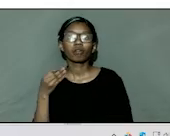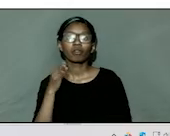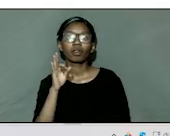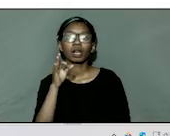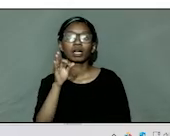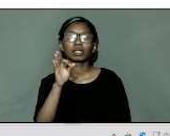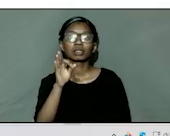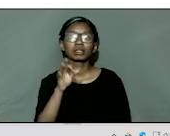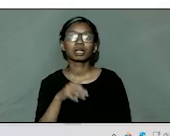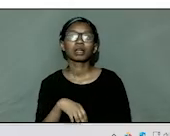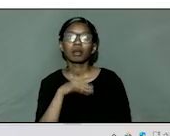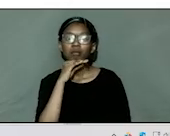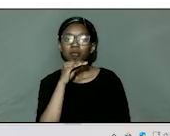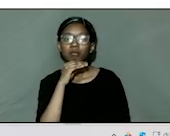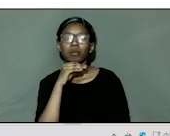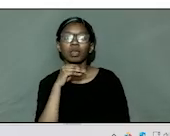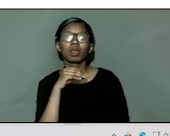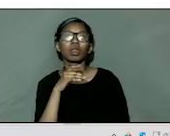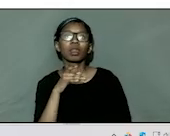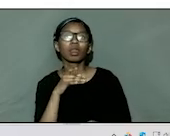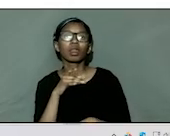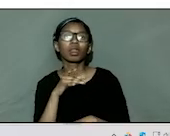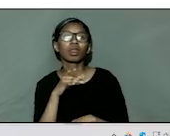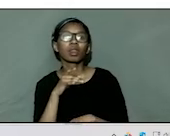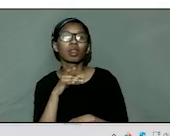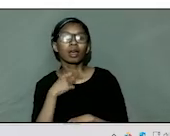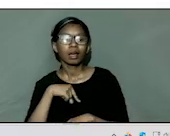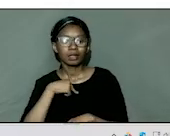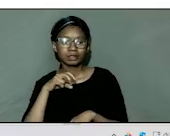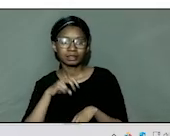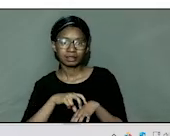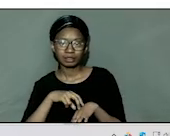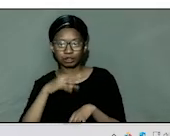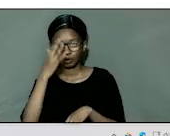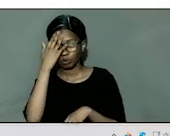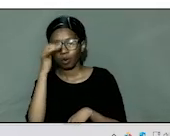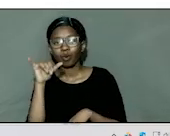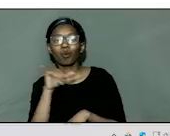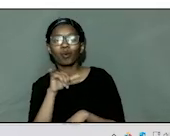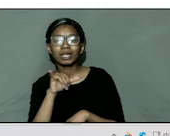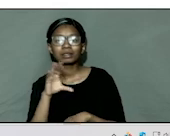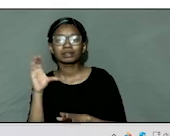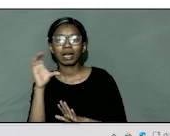the availability of wings, but we must know what characteristic